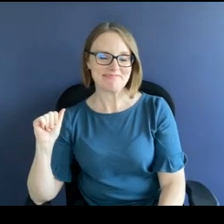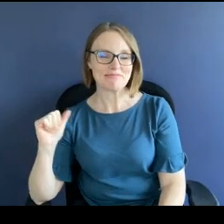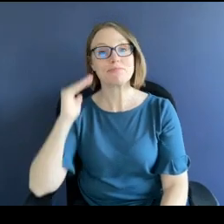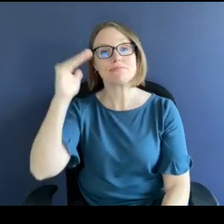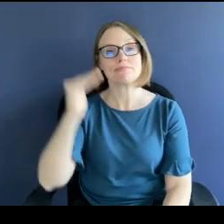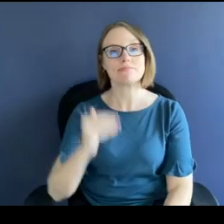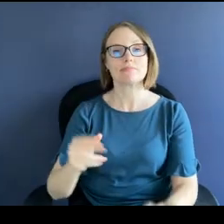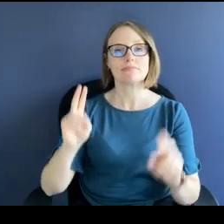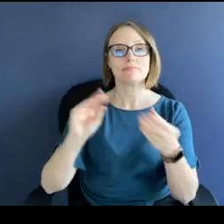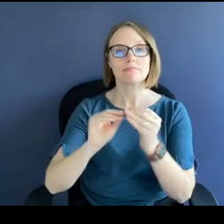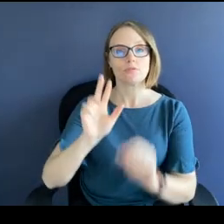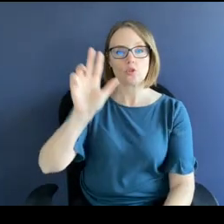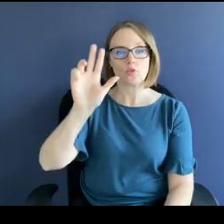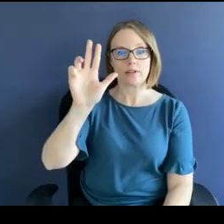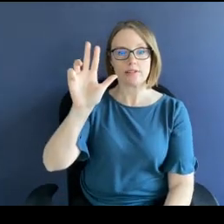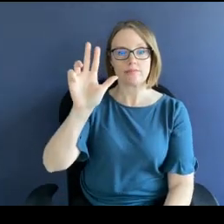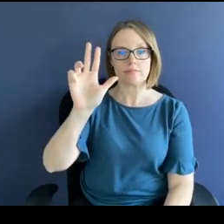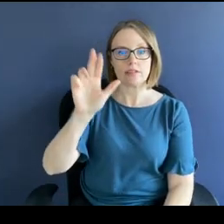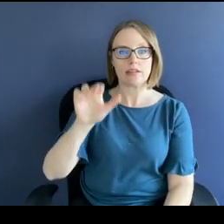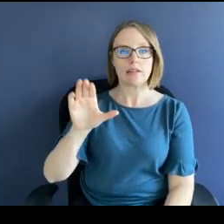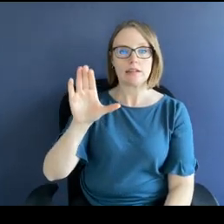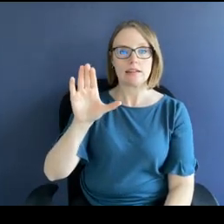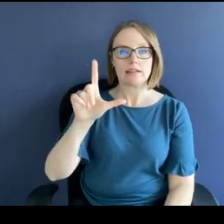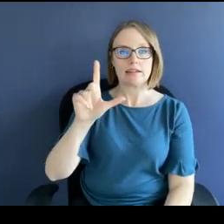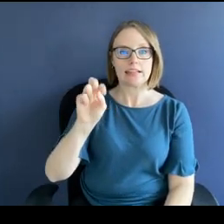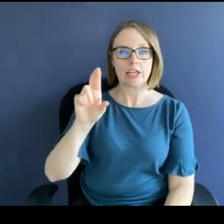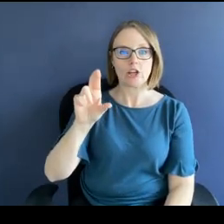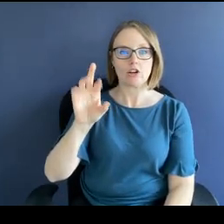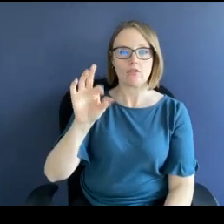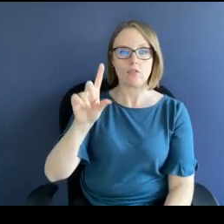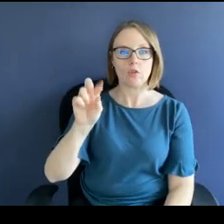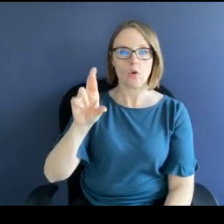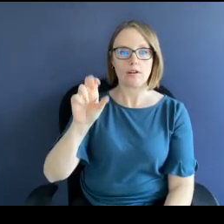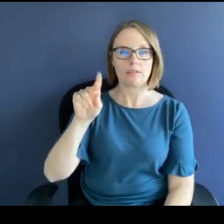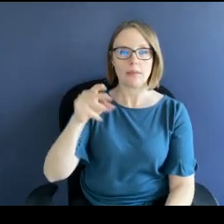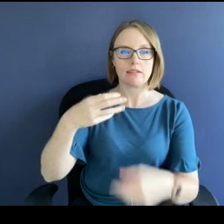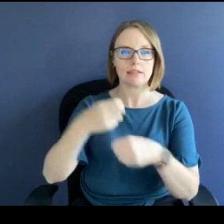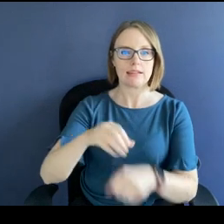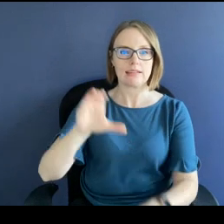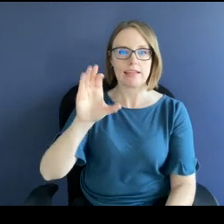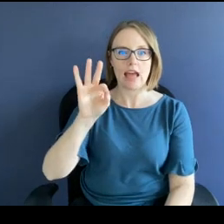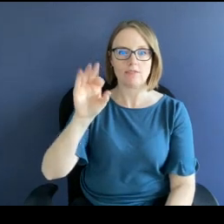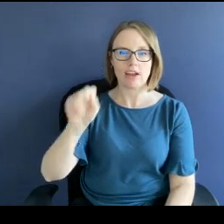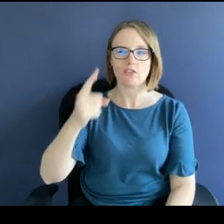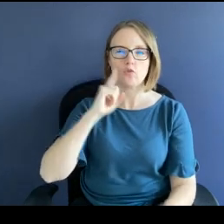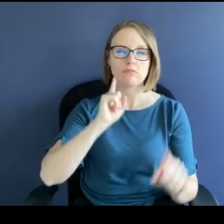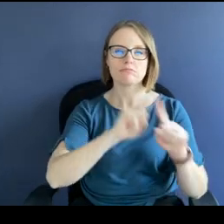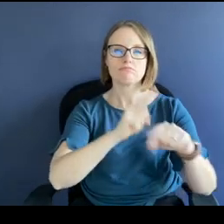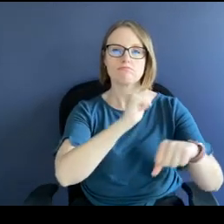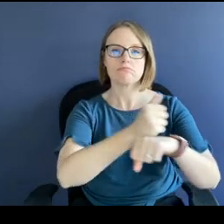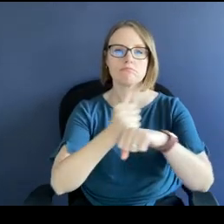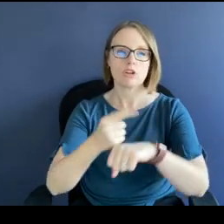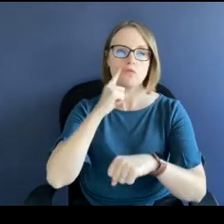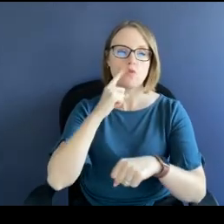Topic 3, clear floor space, or CFS, at ranges, cooktops, and